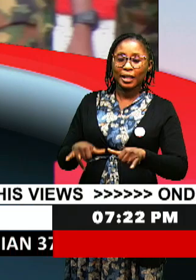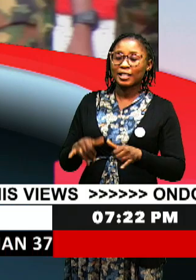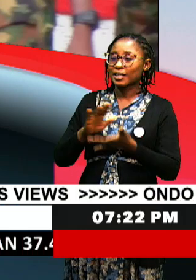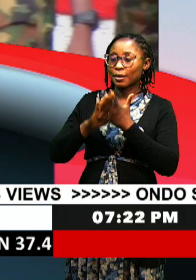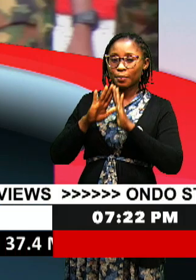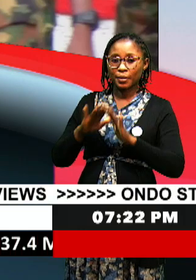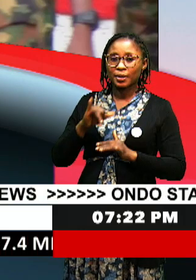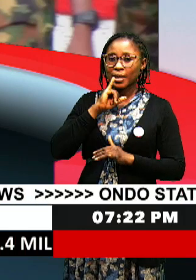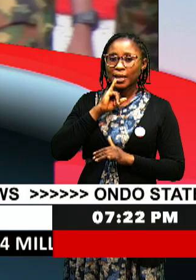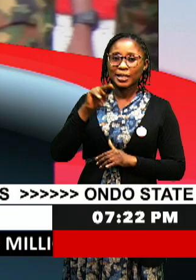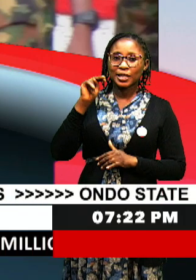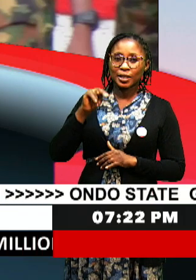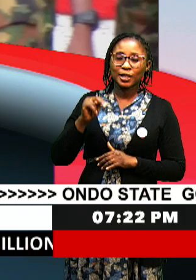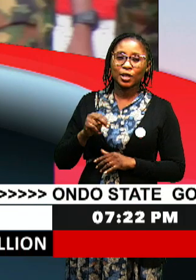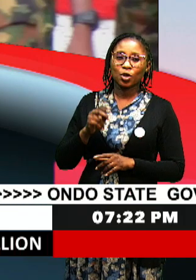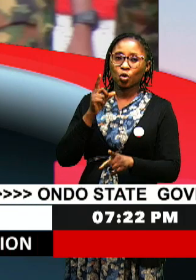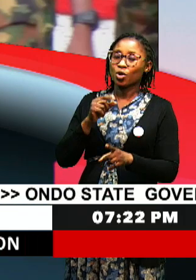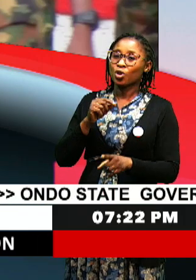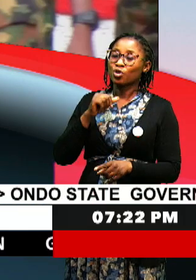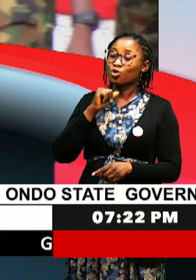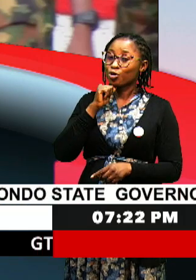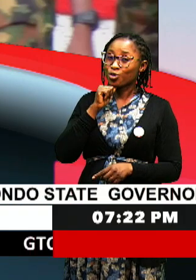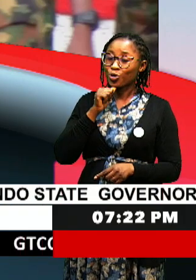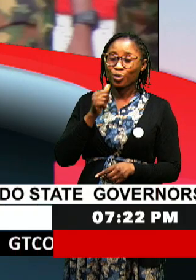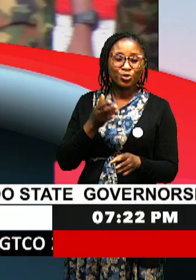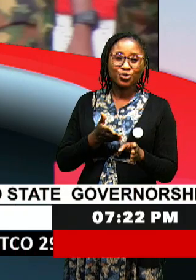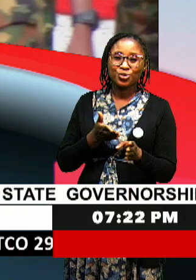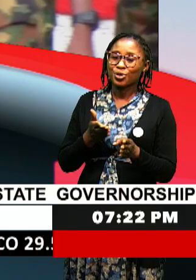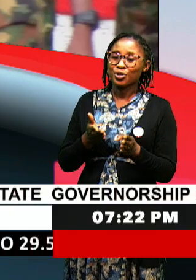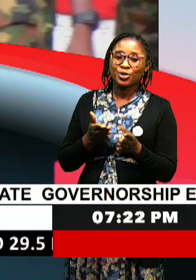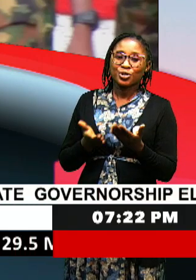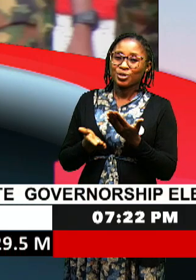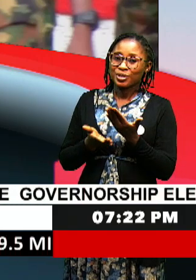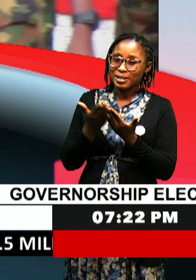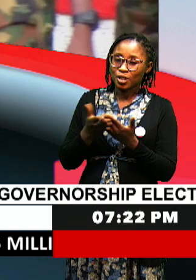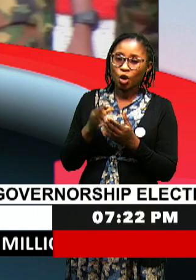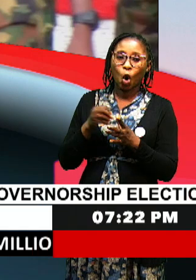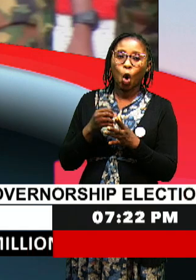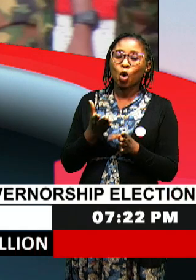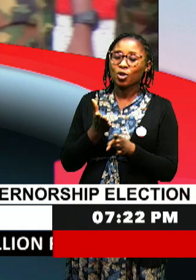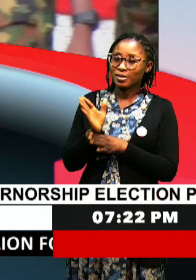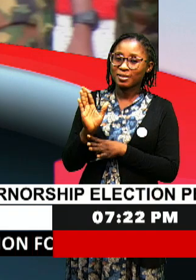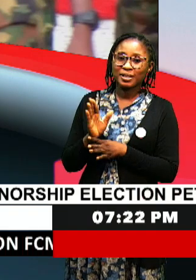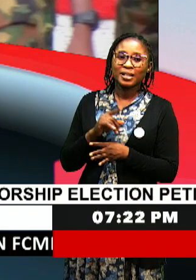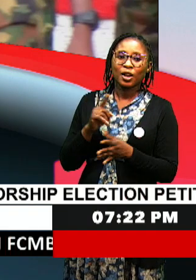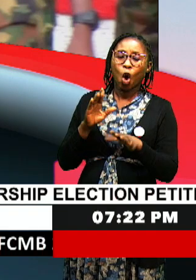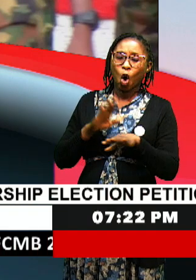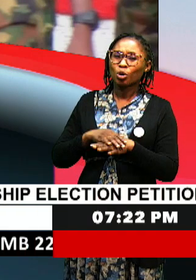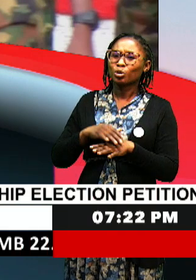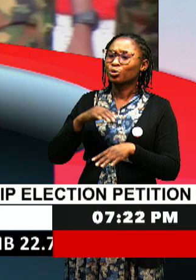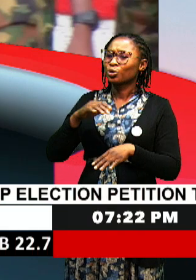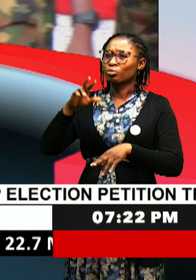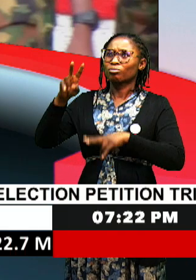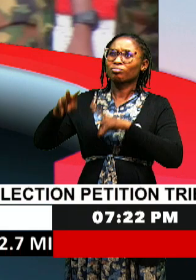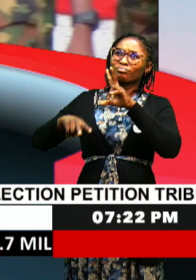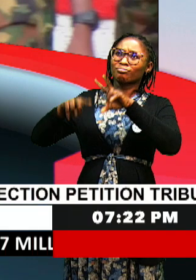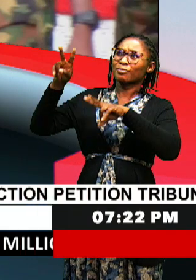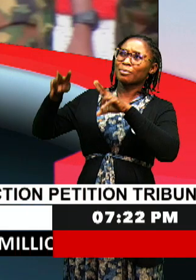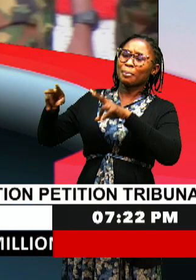is neither straight nor easy, as it is marked by steep climbs, uneven terrains and